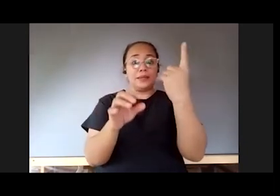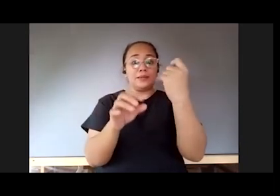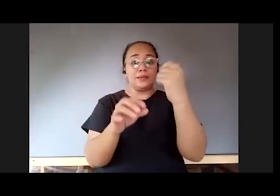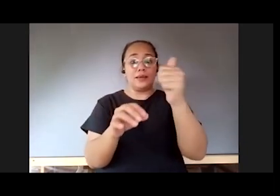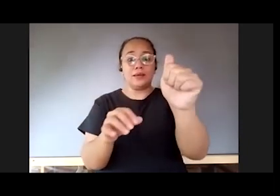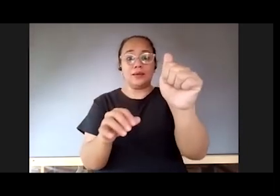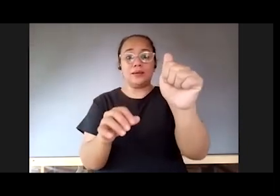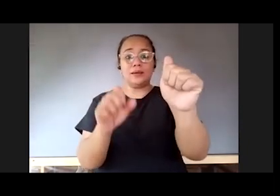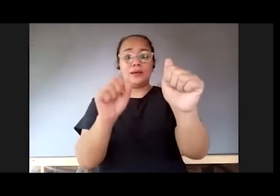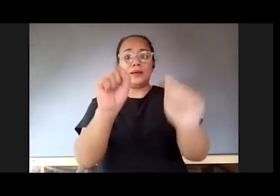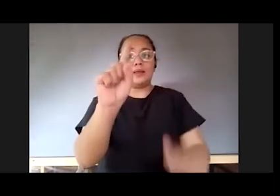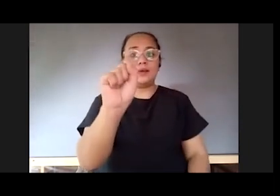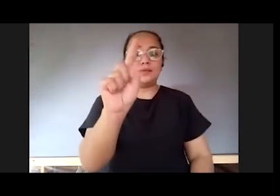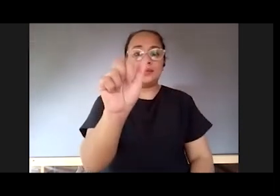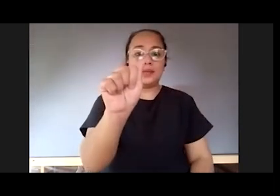you should have